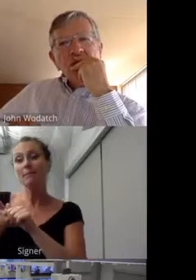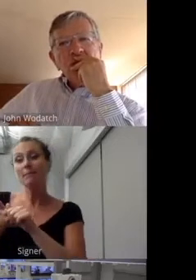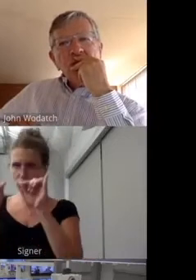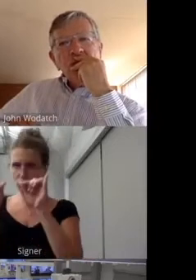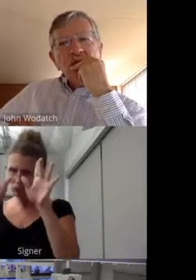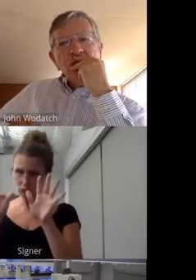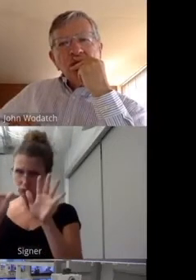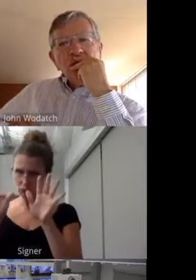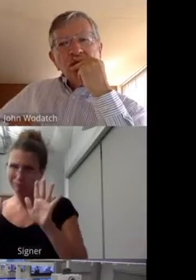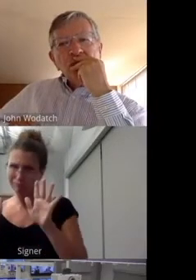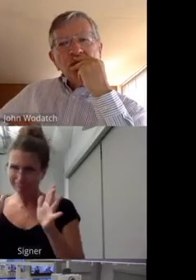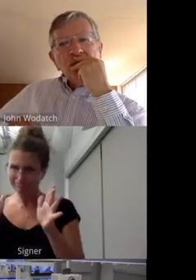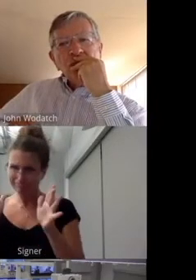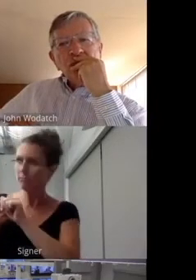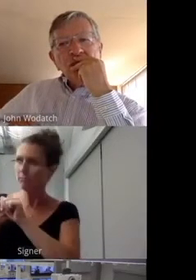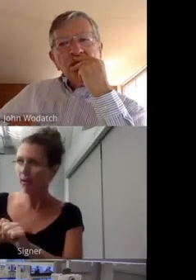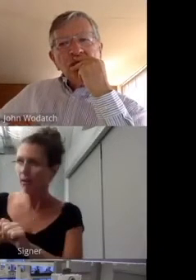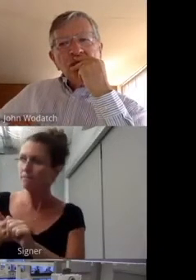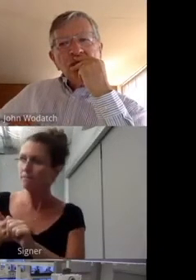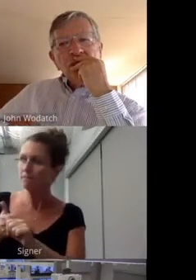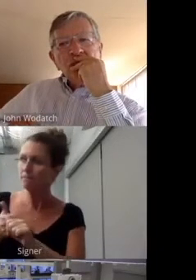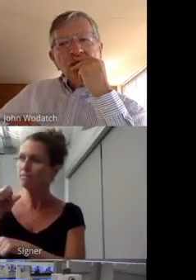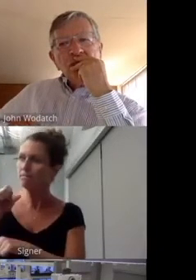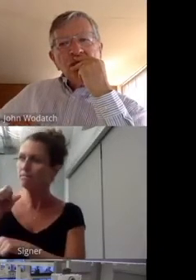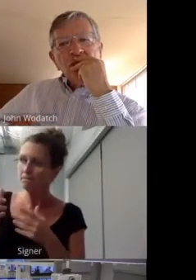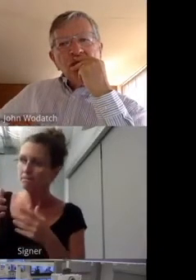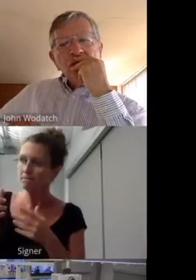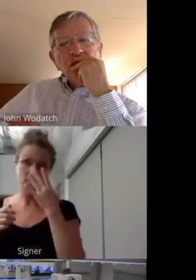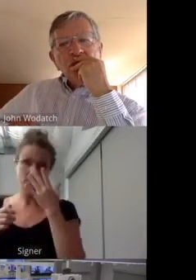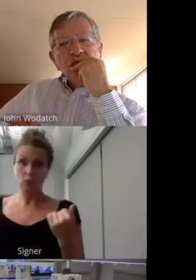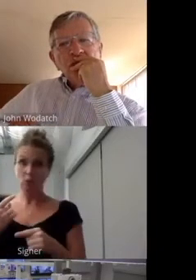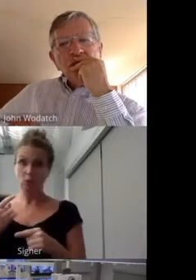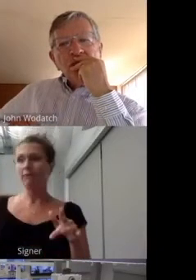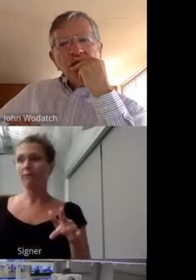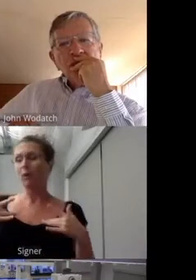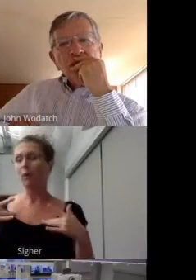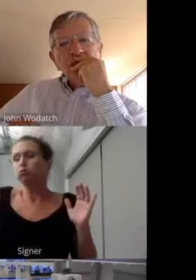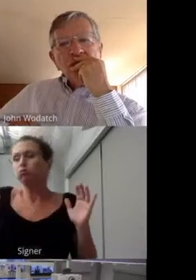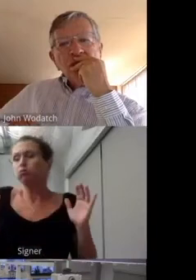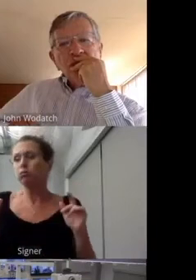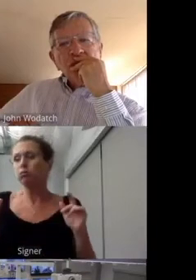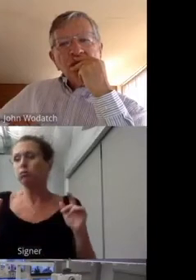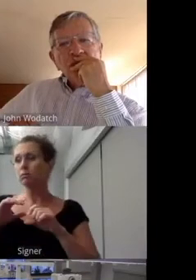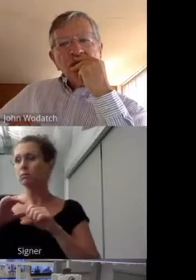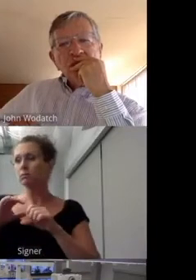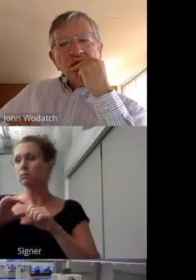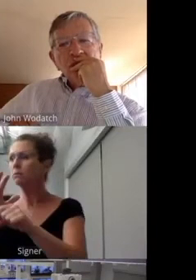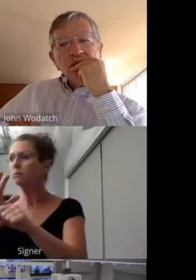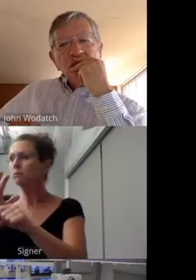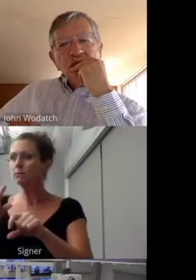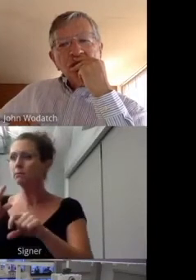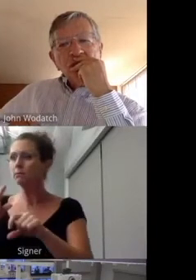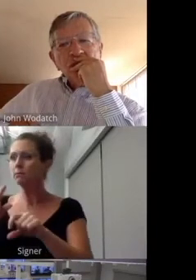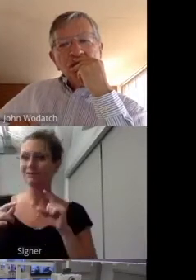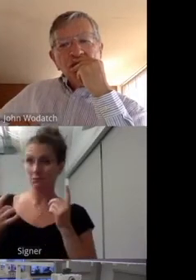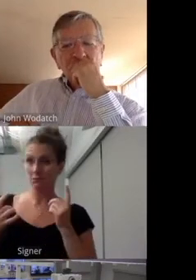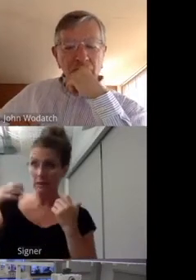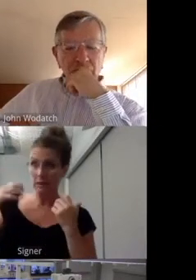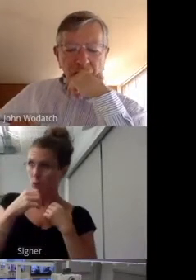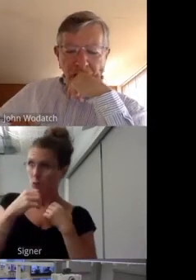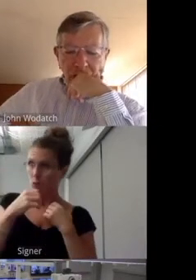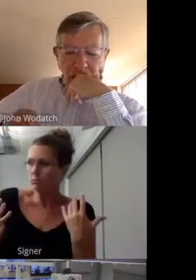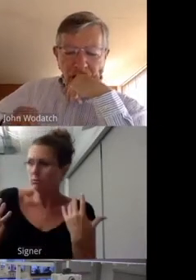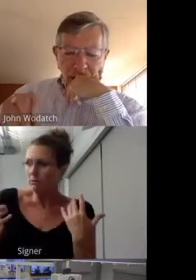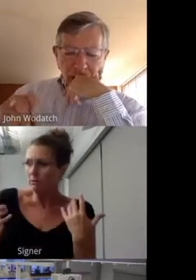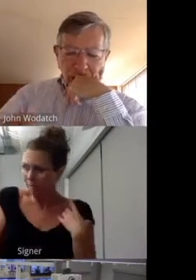today we take a lot of that for granted and we're still fighting for it, but we take it for granted that that's what we need. Back in that day, believe it or not, and it wasn't that long